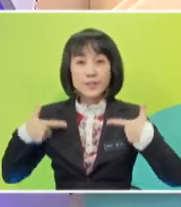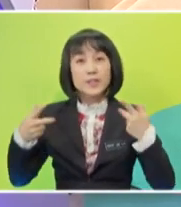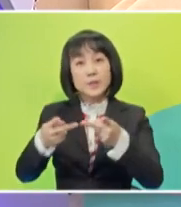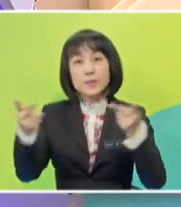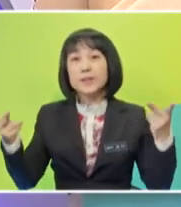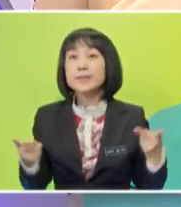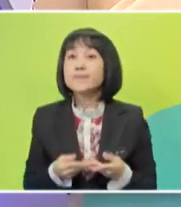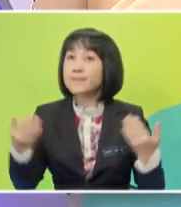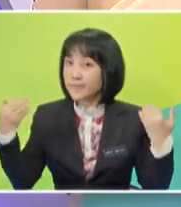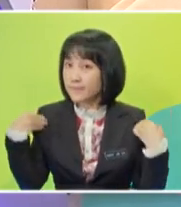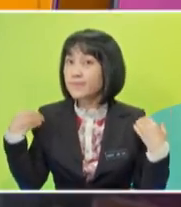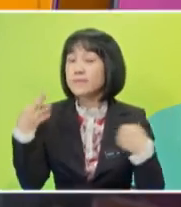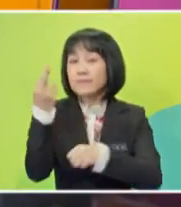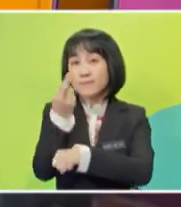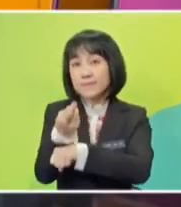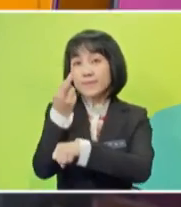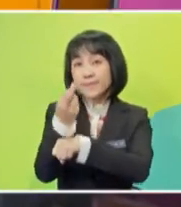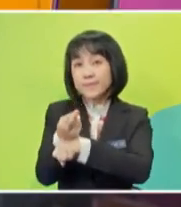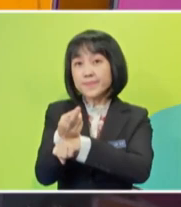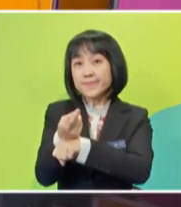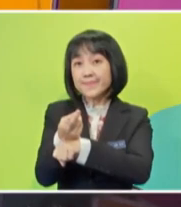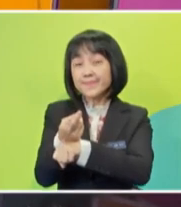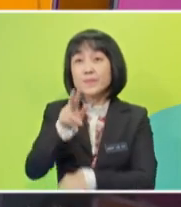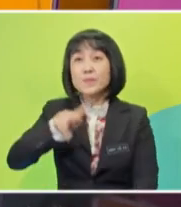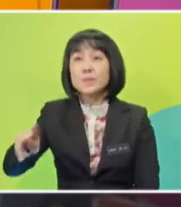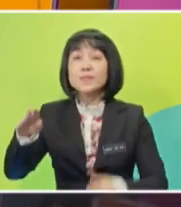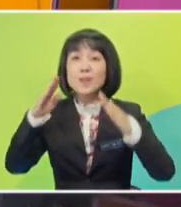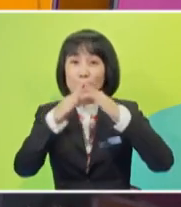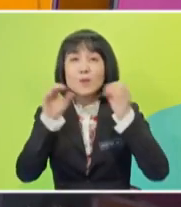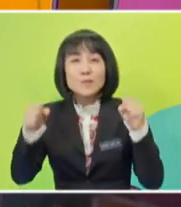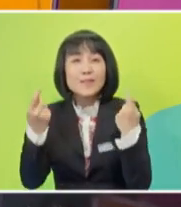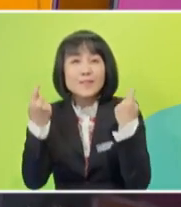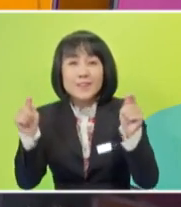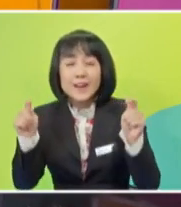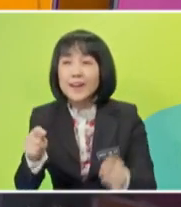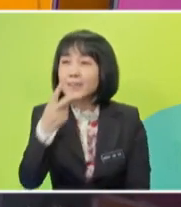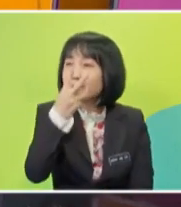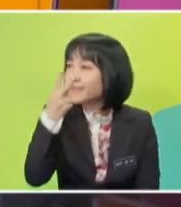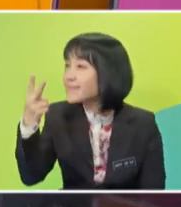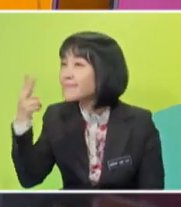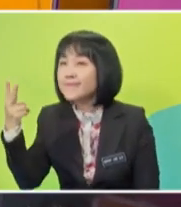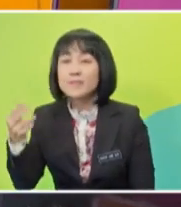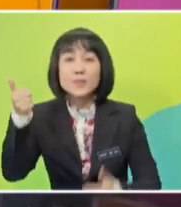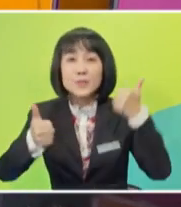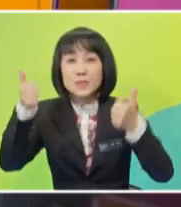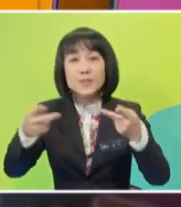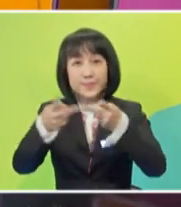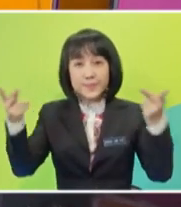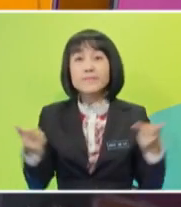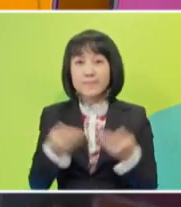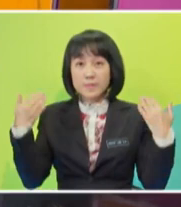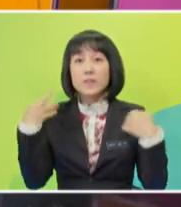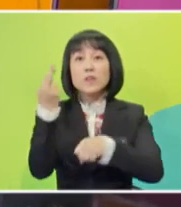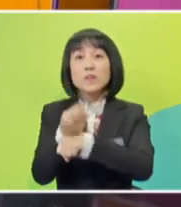place mm-hmm. where there are rocks. People at home, you can also try and look. Which one of these places have